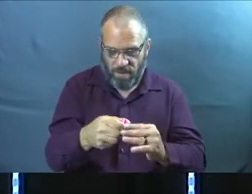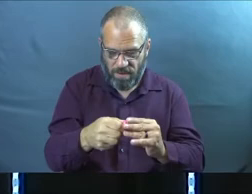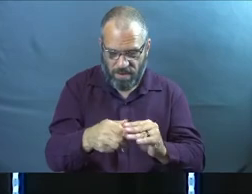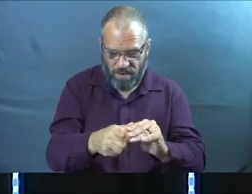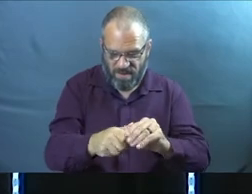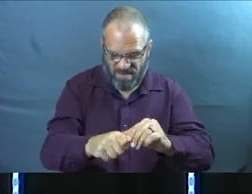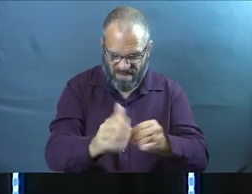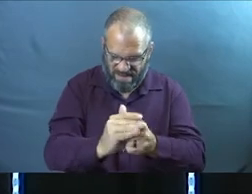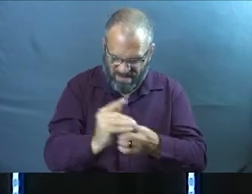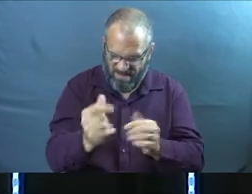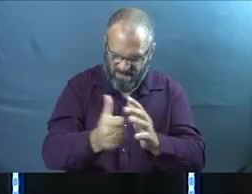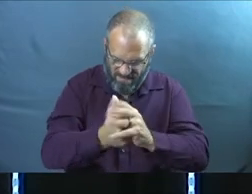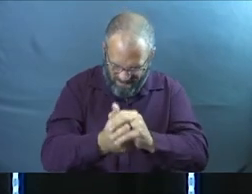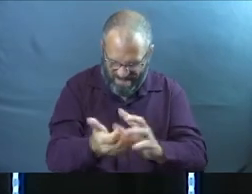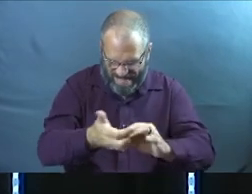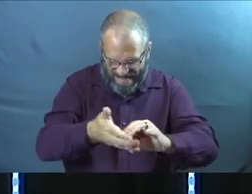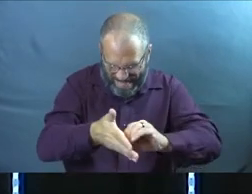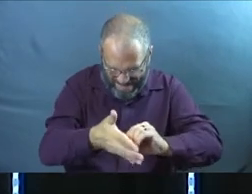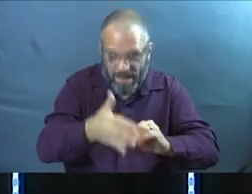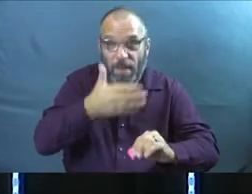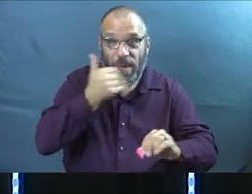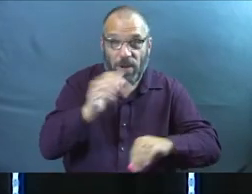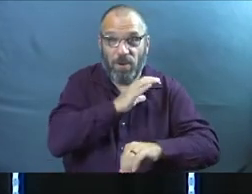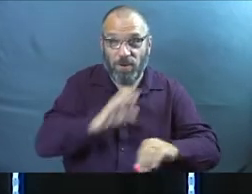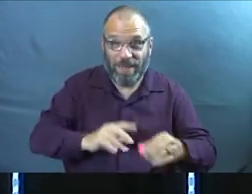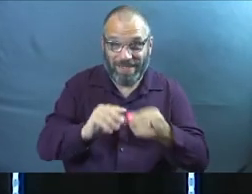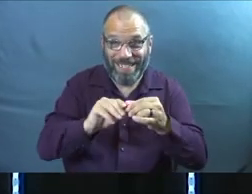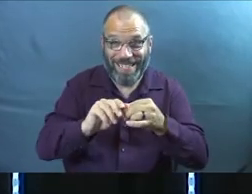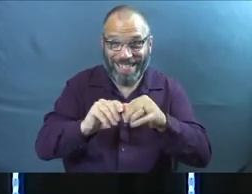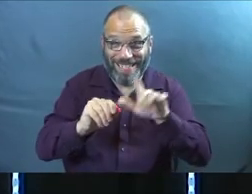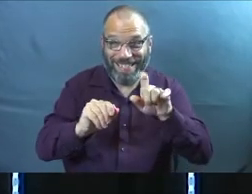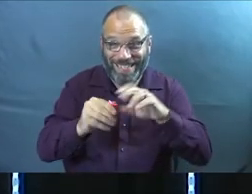The tighter you crumble it, the better of a Christian you are.